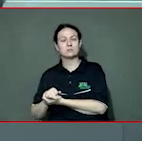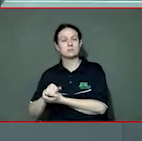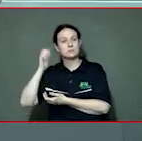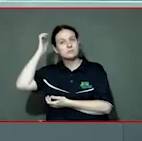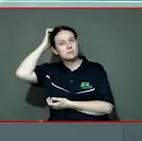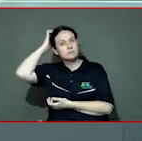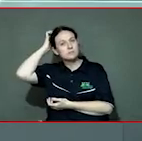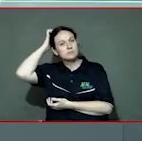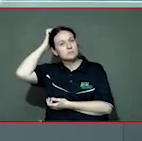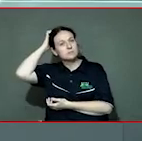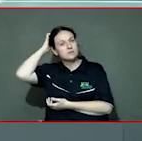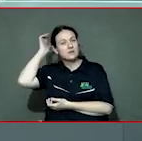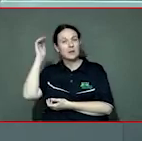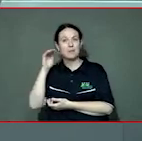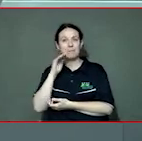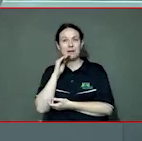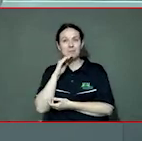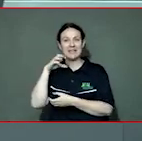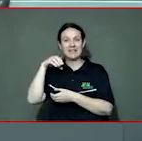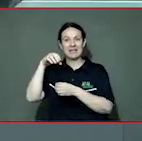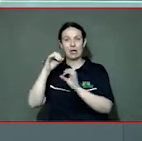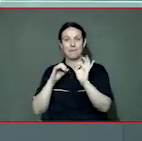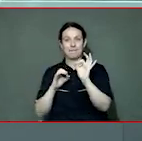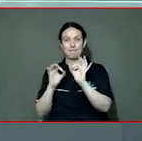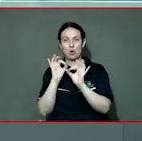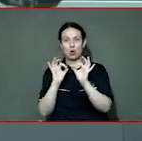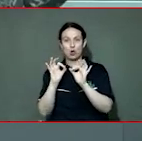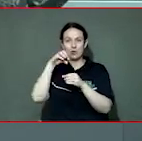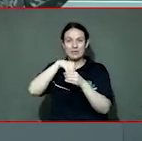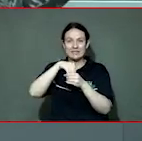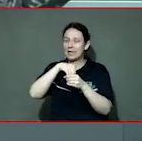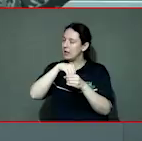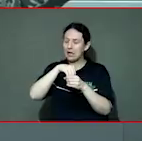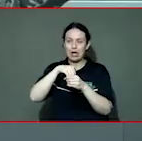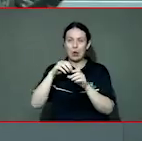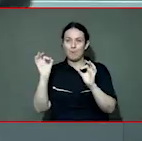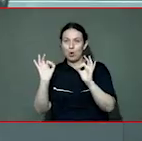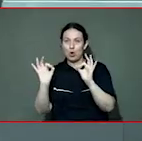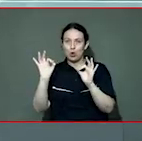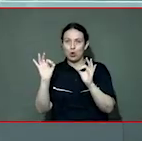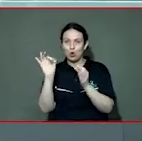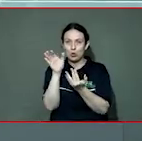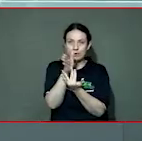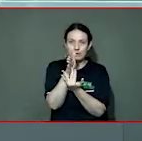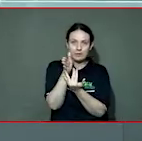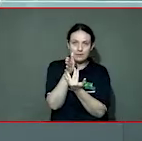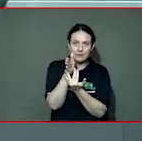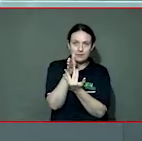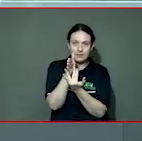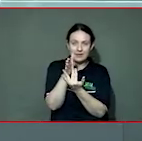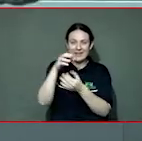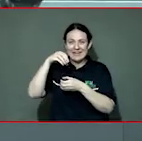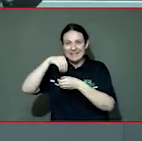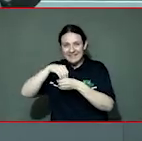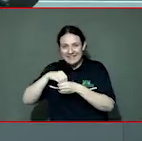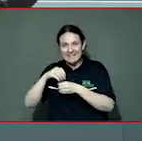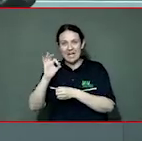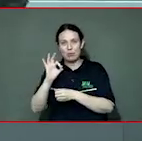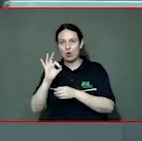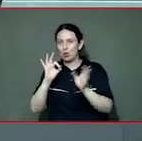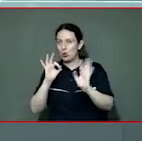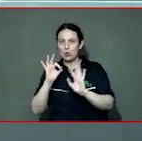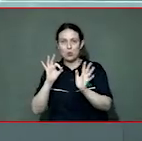not inside a molecule. It is between 2 molecules. Not inside,